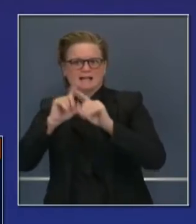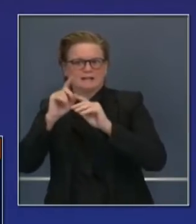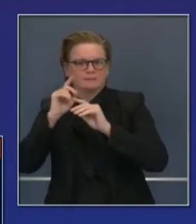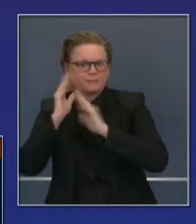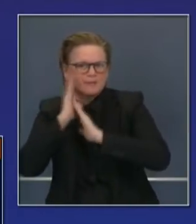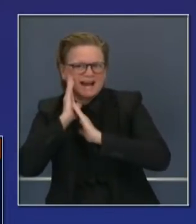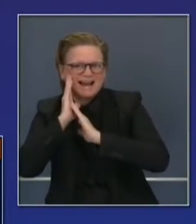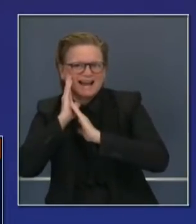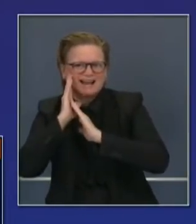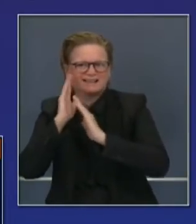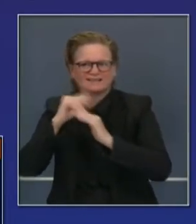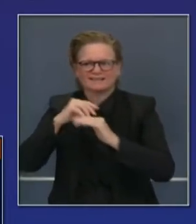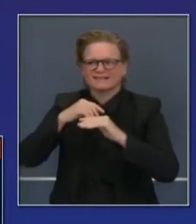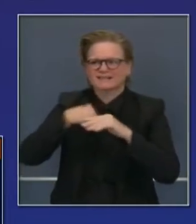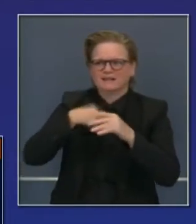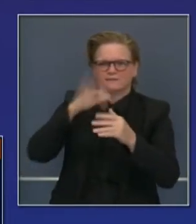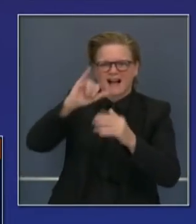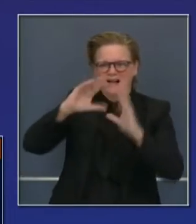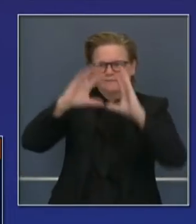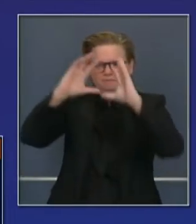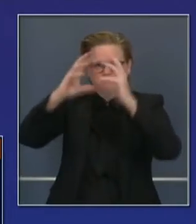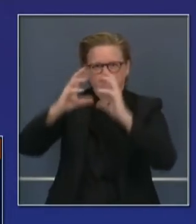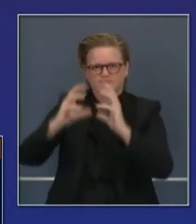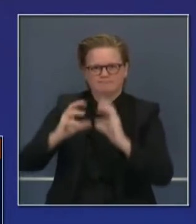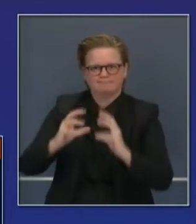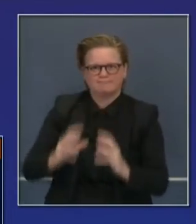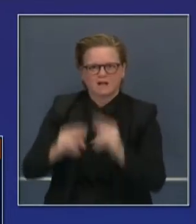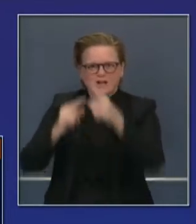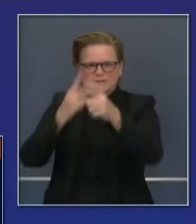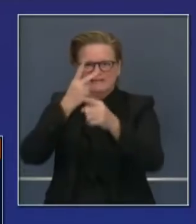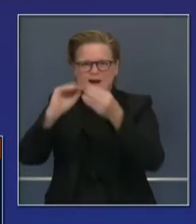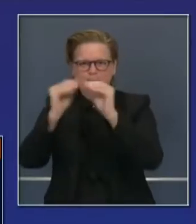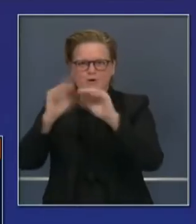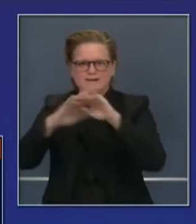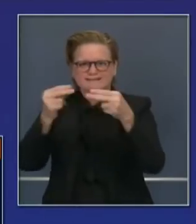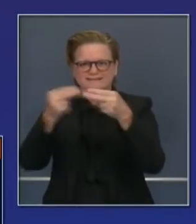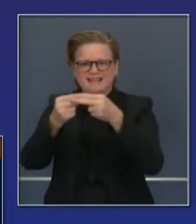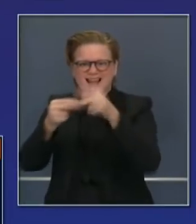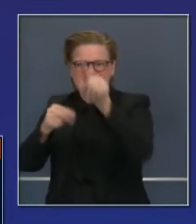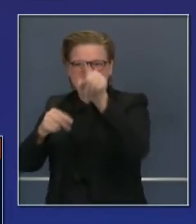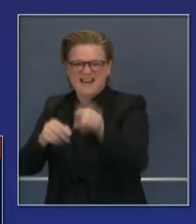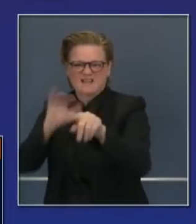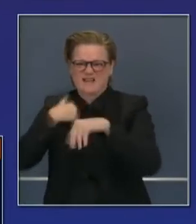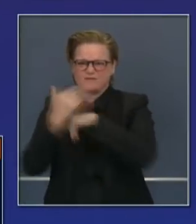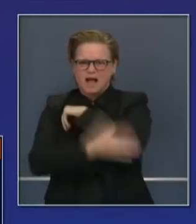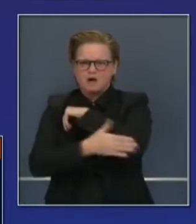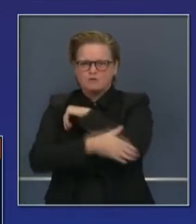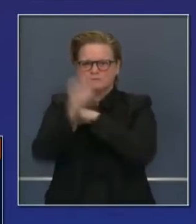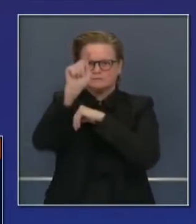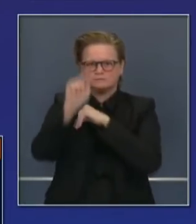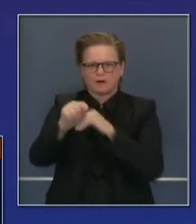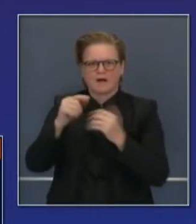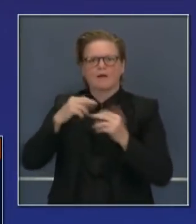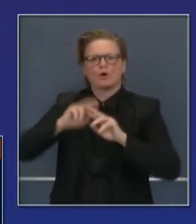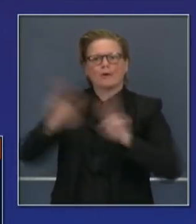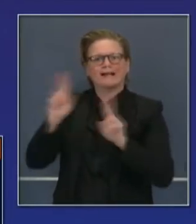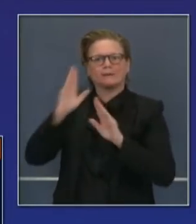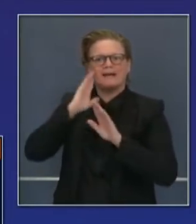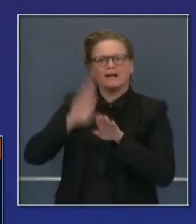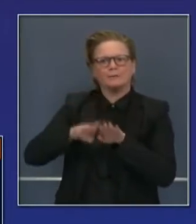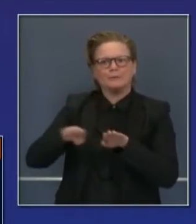San Diego, San Francisco County, of course, Orange County. So these are the 11 pre-positioned surge